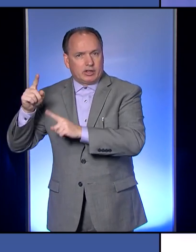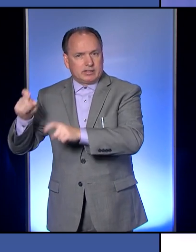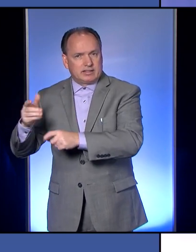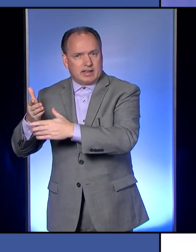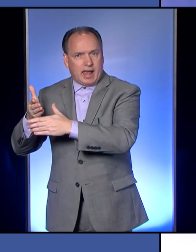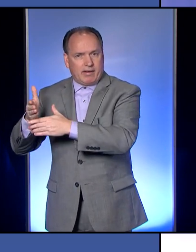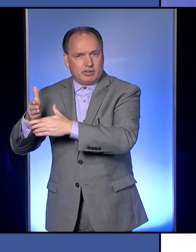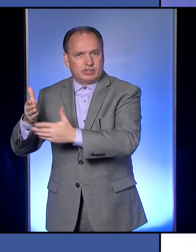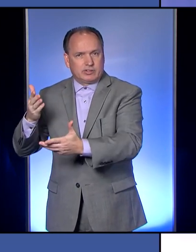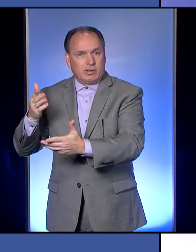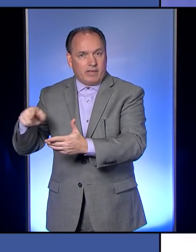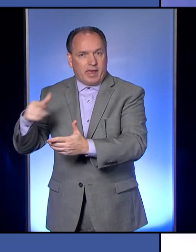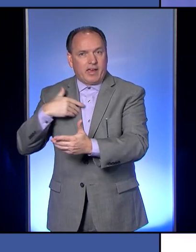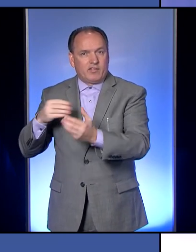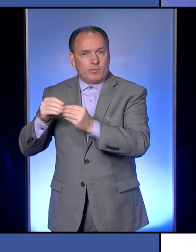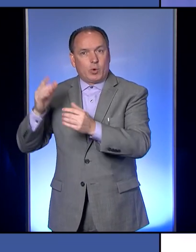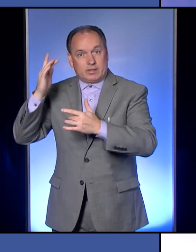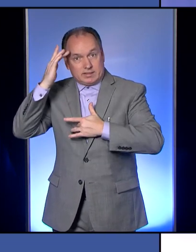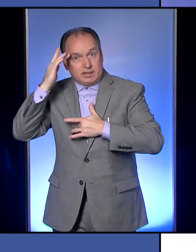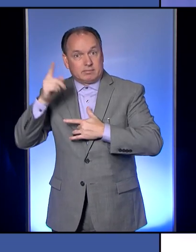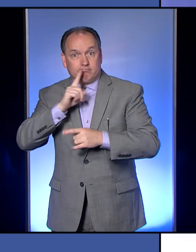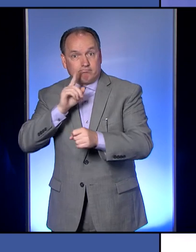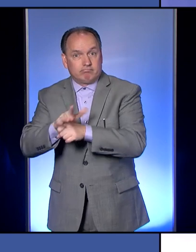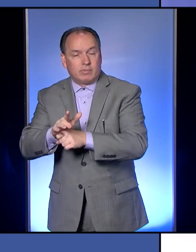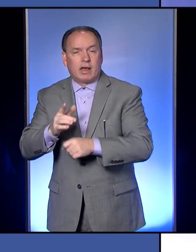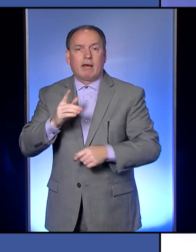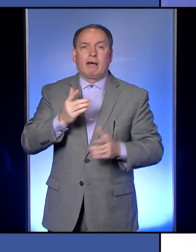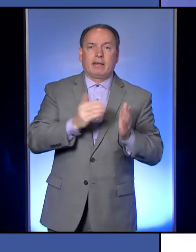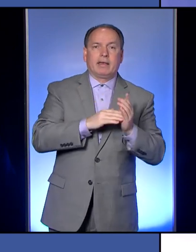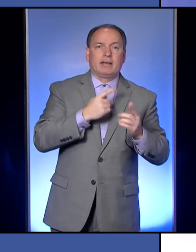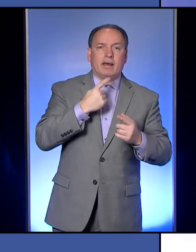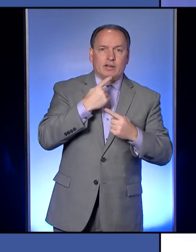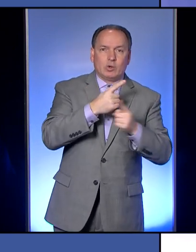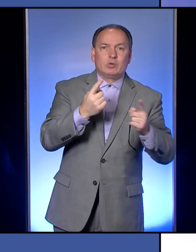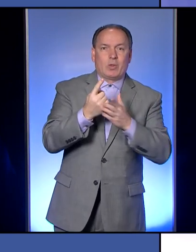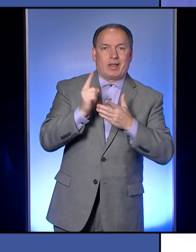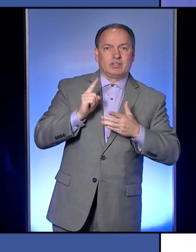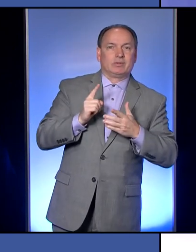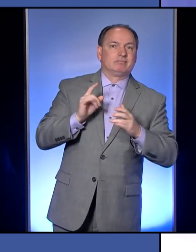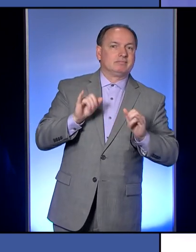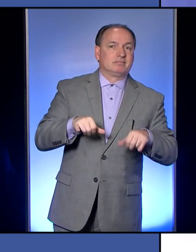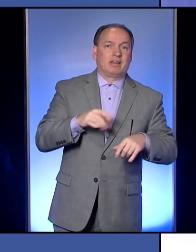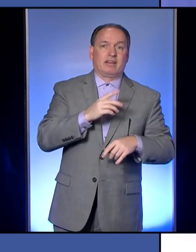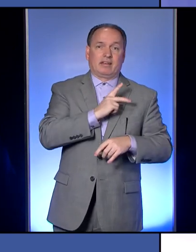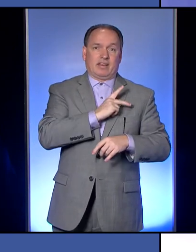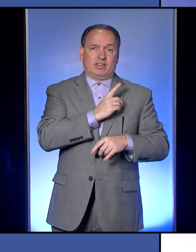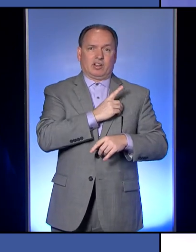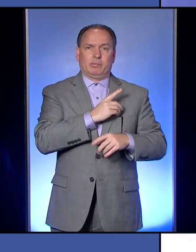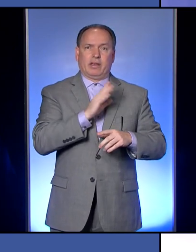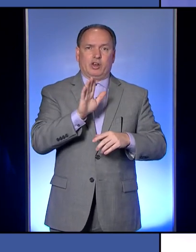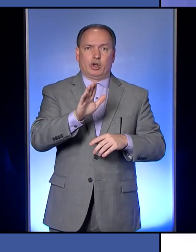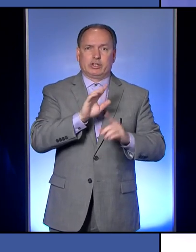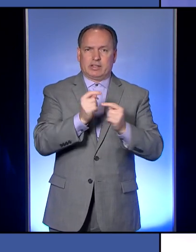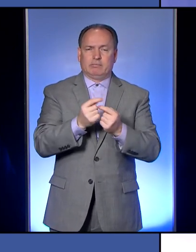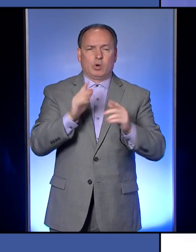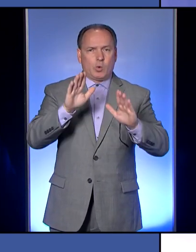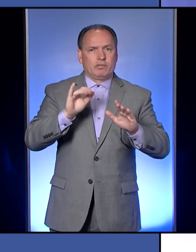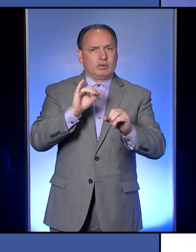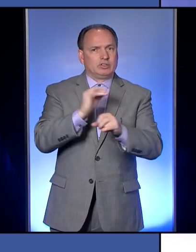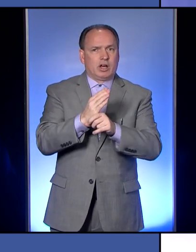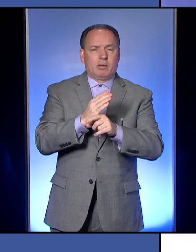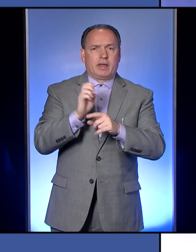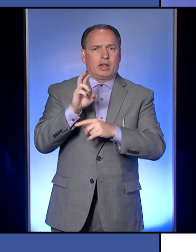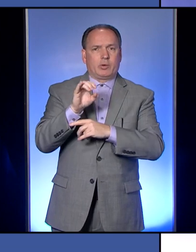averages probably do have more disease. And again, I said it last week, Kathy Dahlkemper and her team did a wonderful job, Erie County Department of